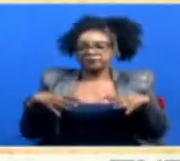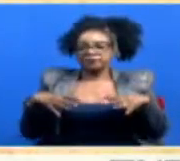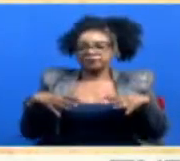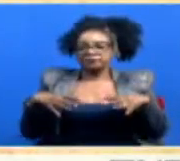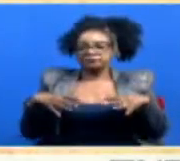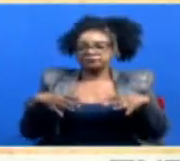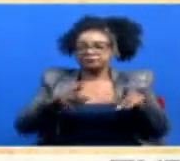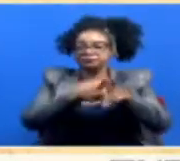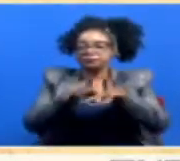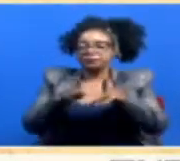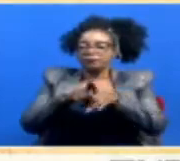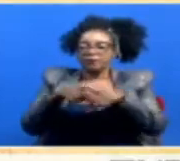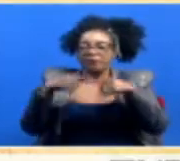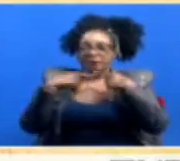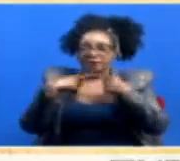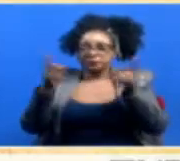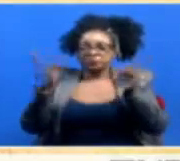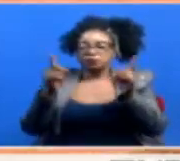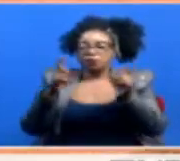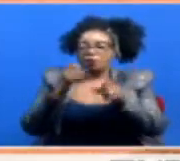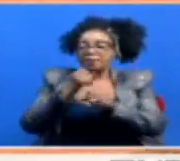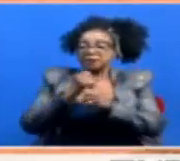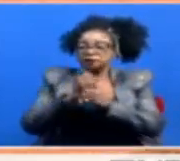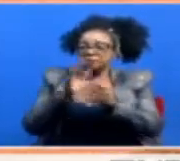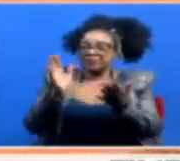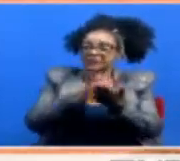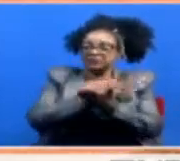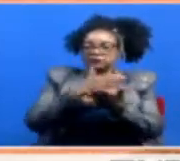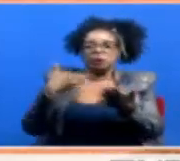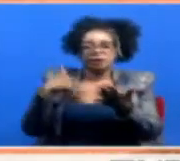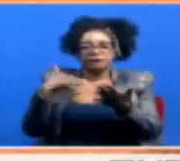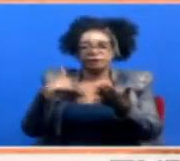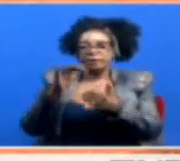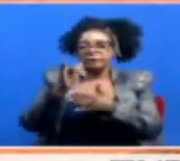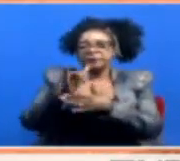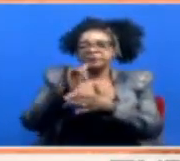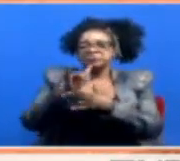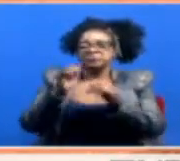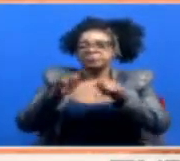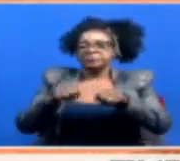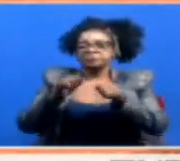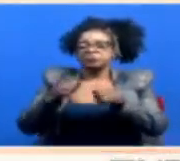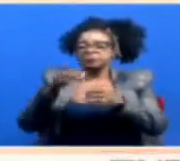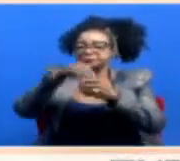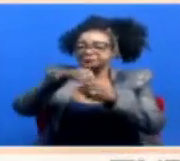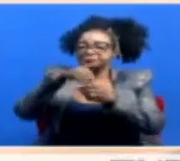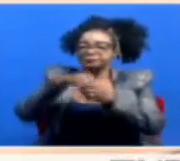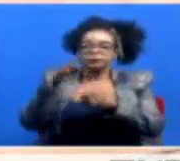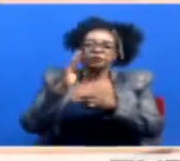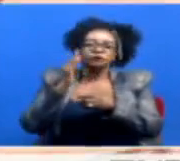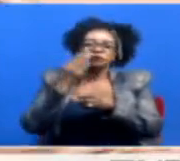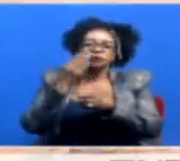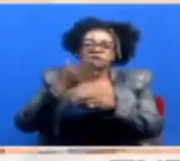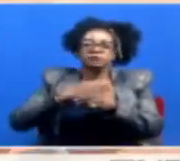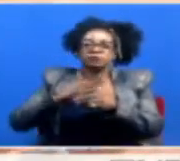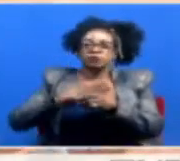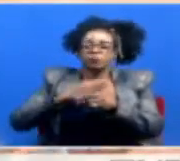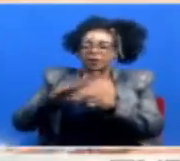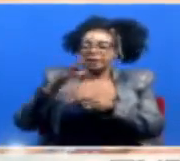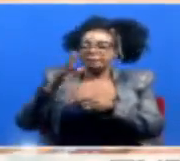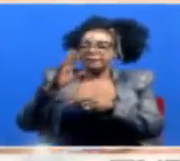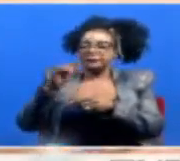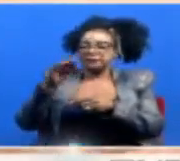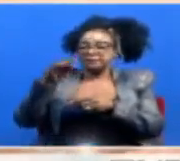Kindiki also announced that Operation Maliza Uhalifu will shift eastwards into Isiolo, Samburu, and Marsabit